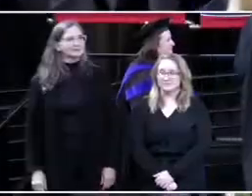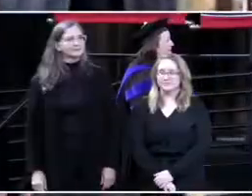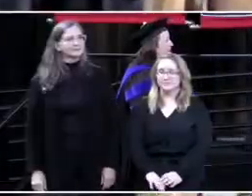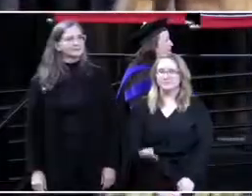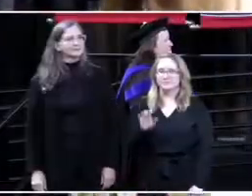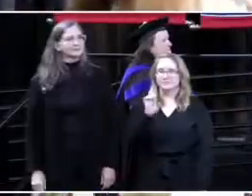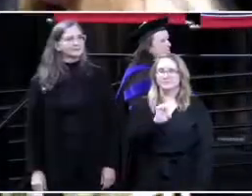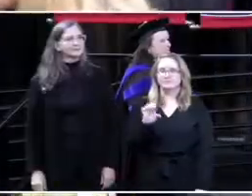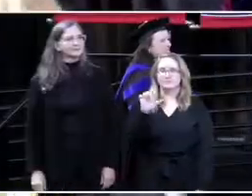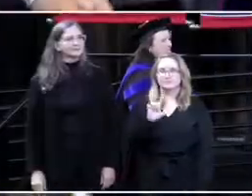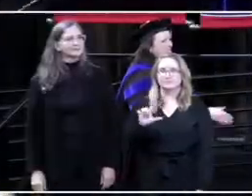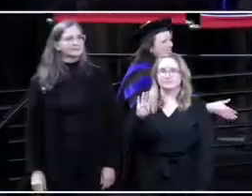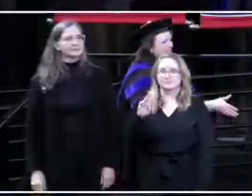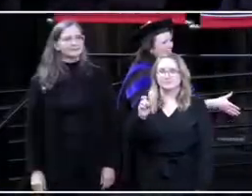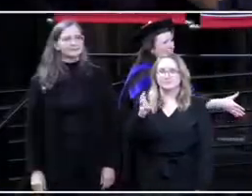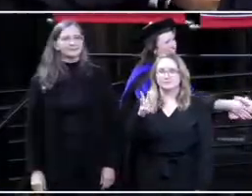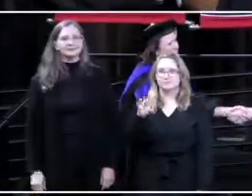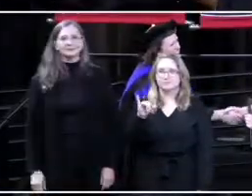Emma Lene Pruitt.